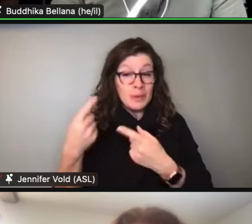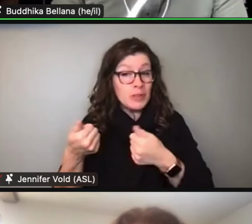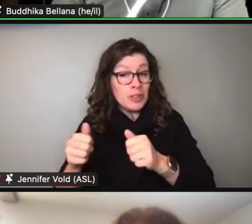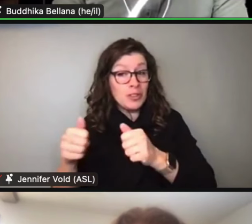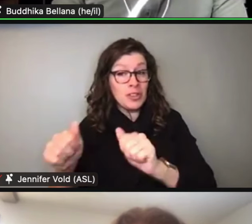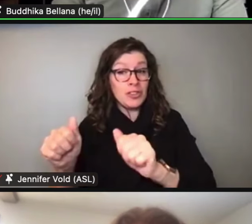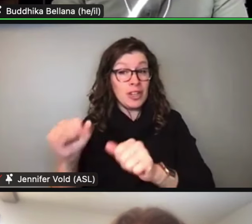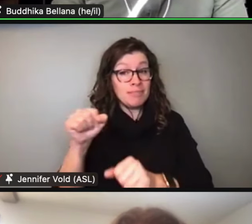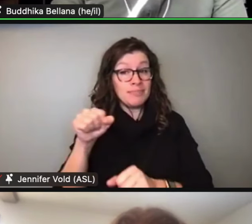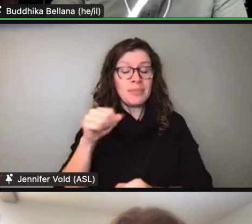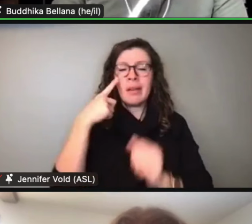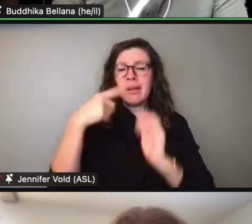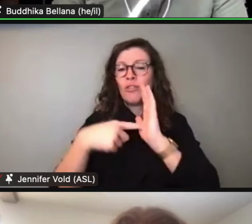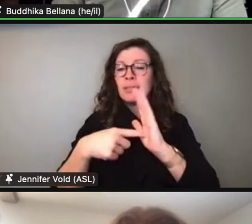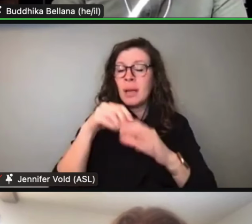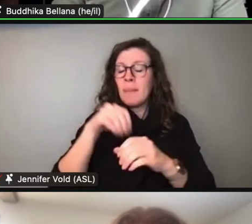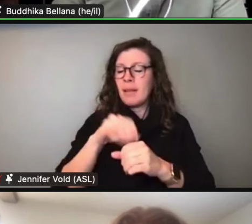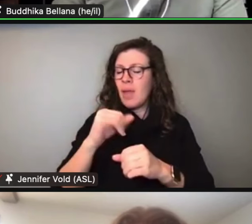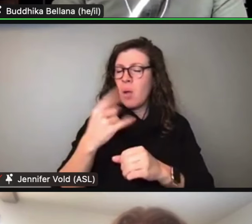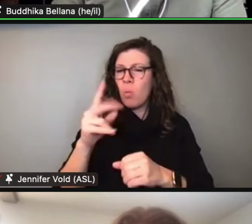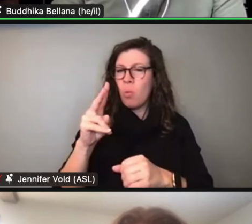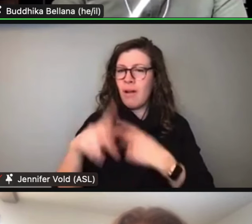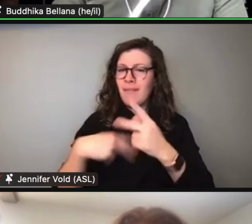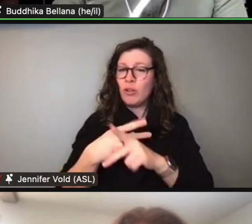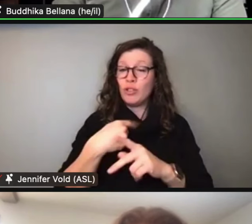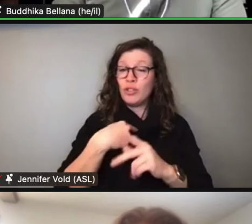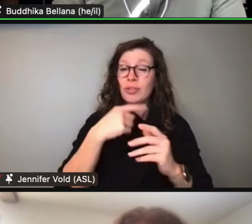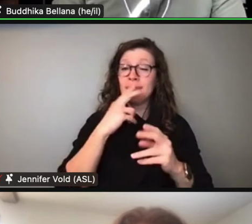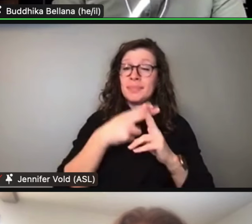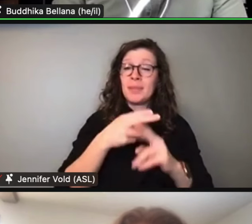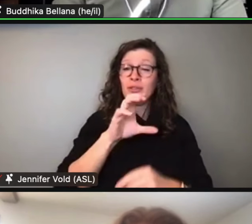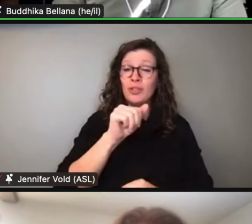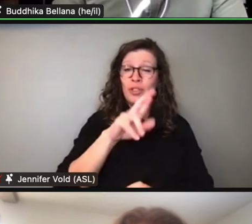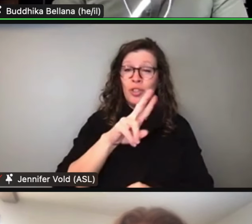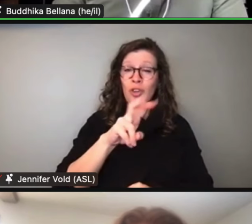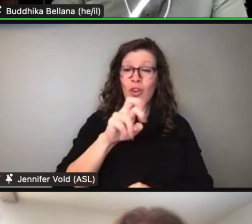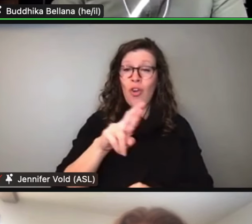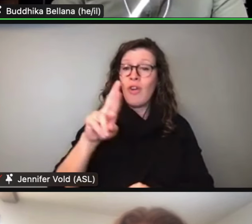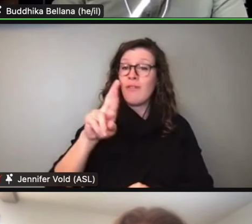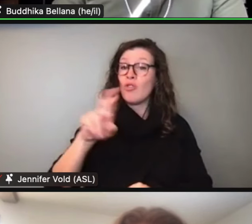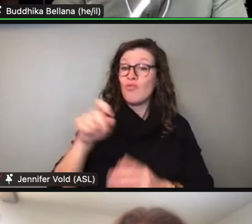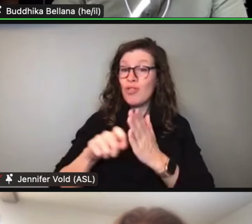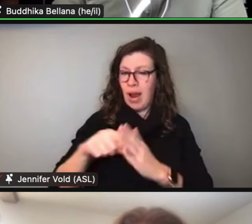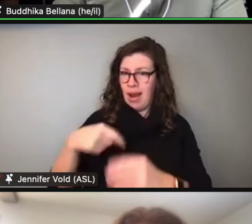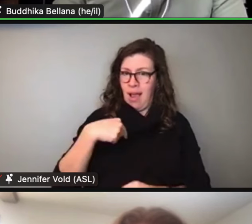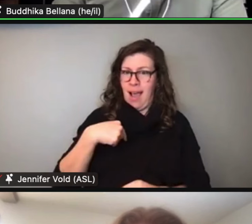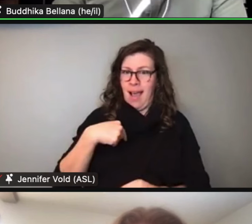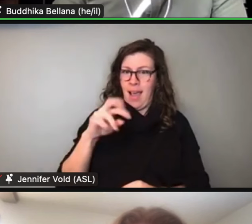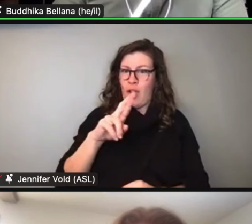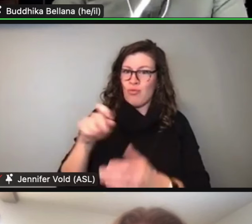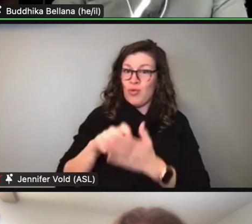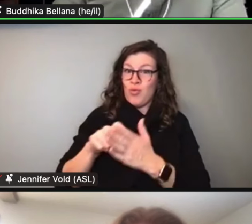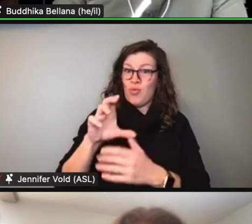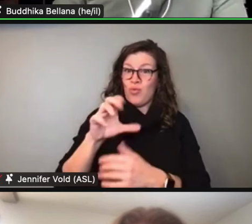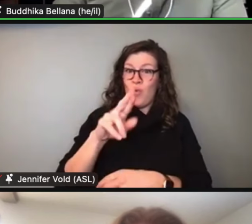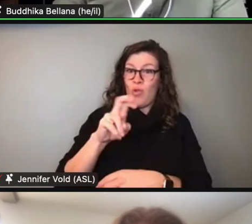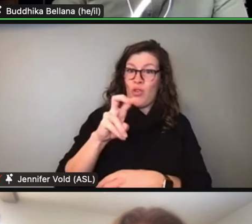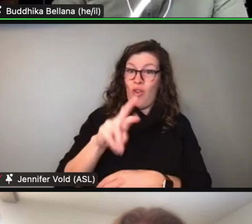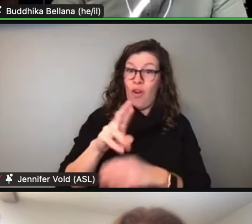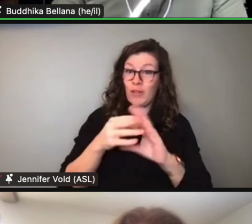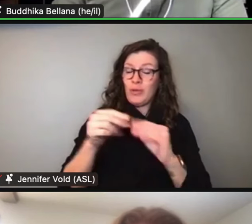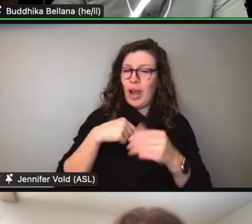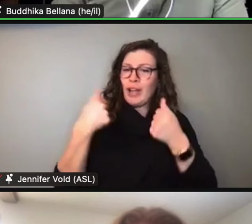where, for example, in the version where of the Carver rewrite that I described, that I rewrote the Carver story, that was with the intention of trying to make it